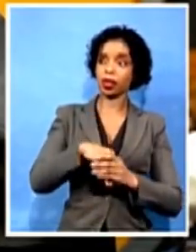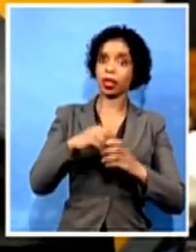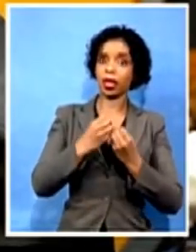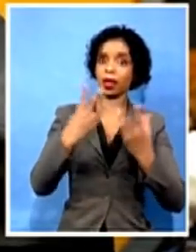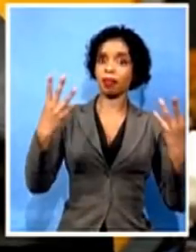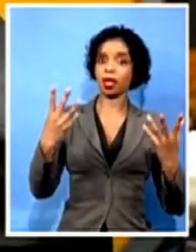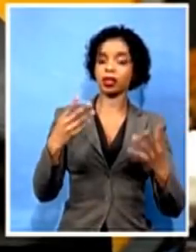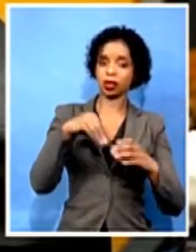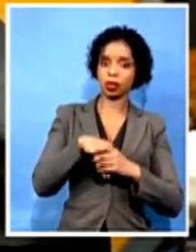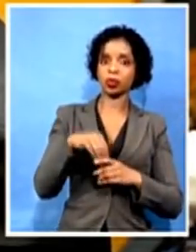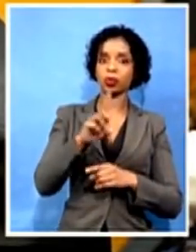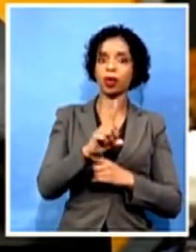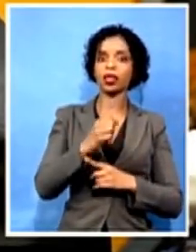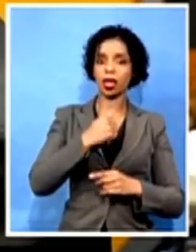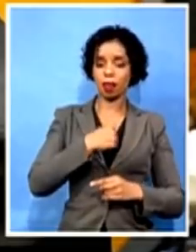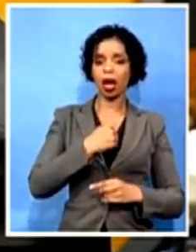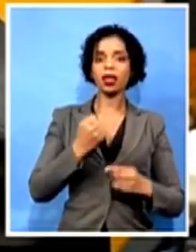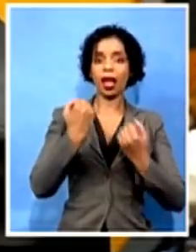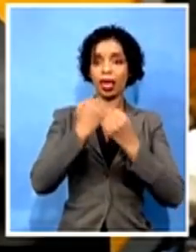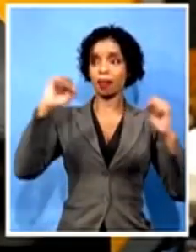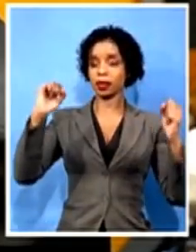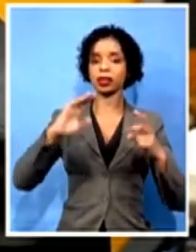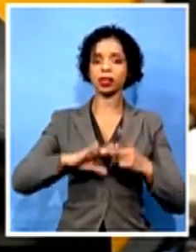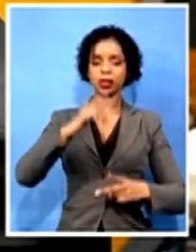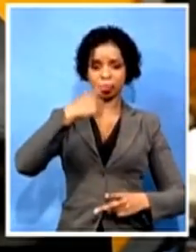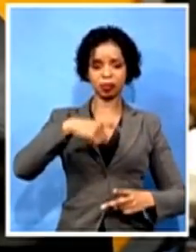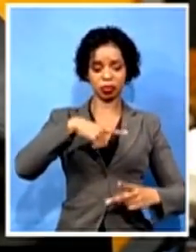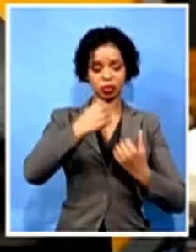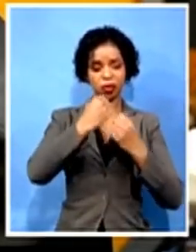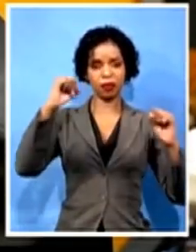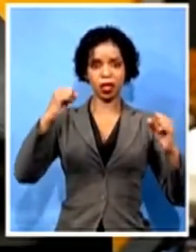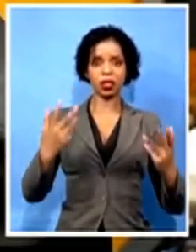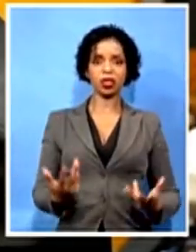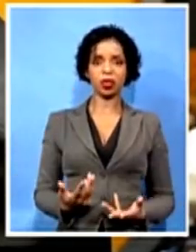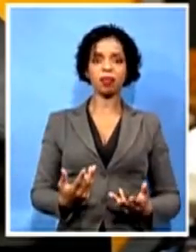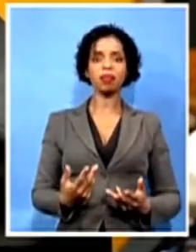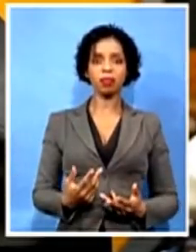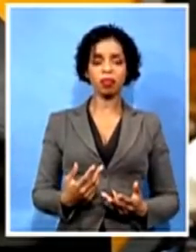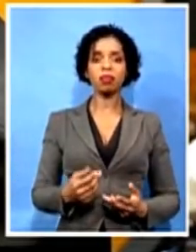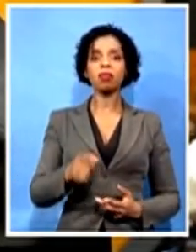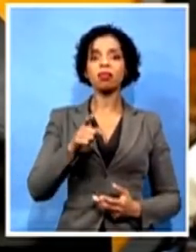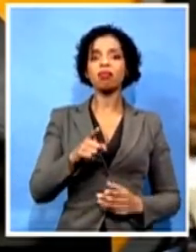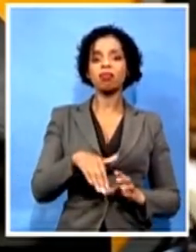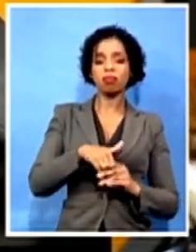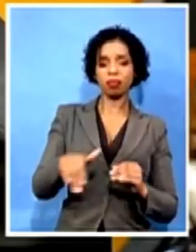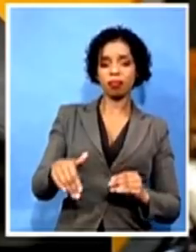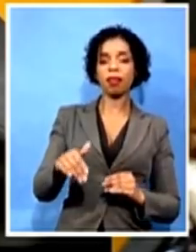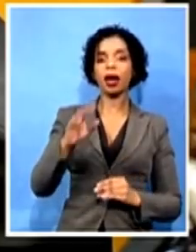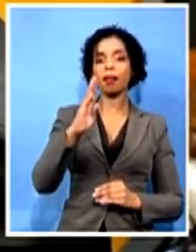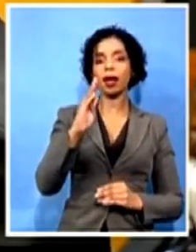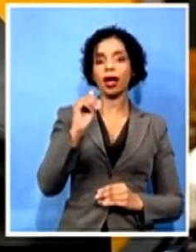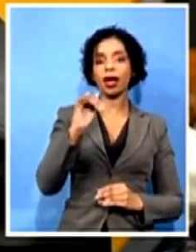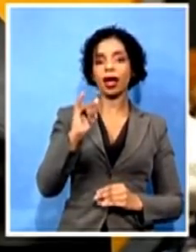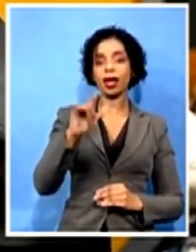liberty. In the premises aforesaid, I respectfully request this honourable court to release me on bail, subject to any reasonable bail conditions that this honourable court may